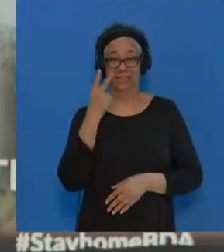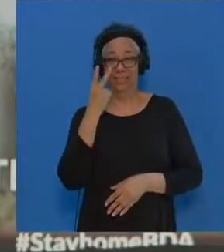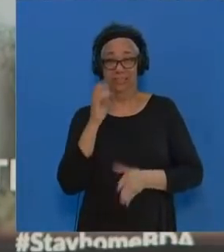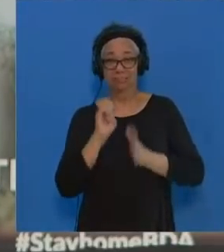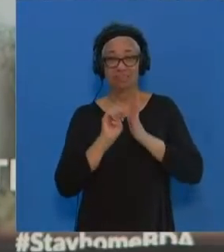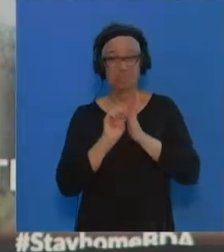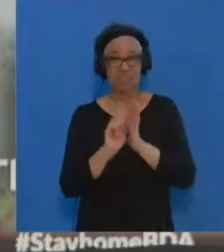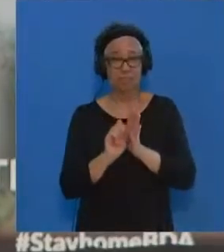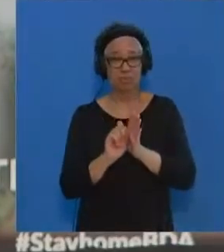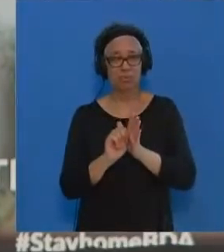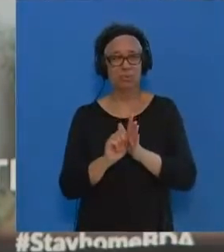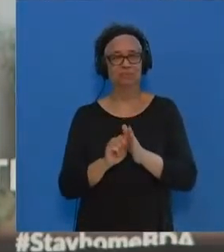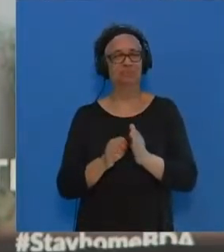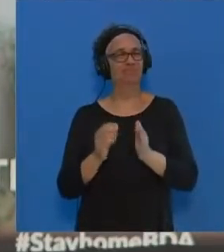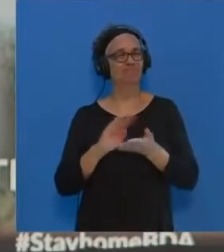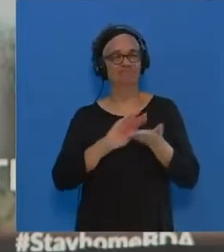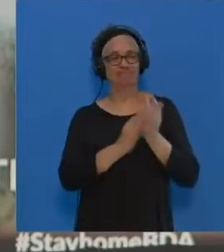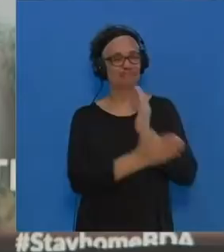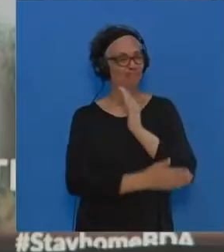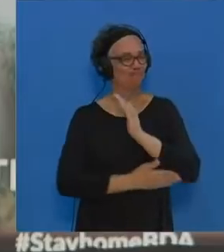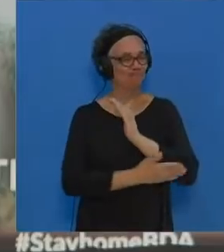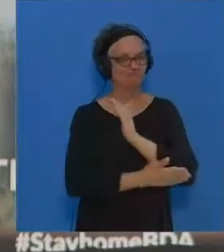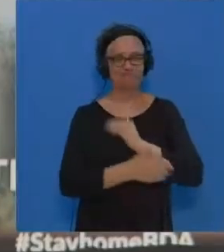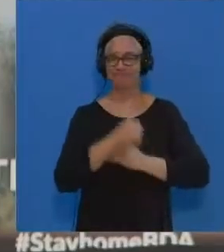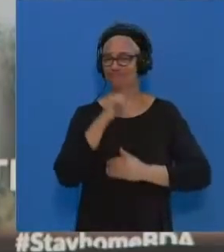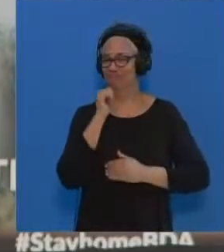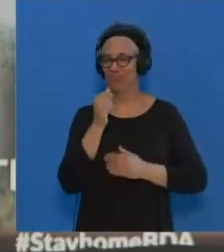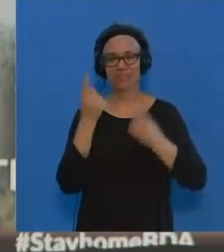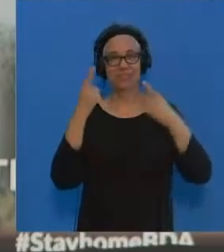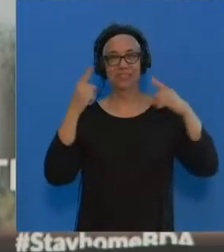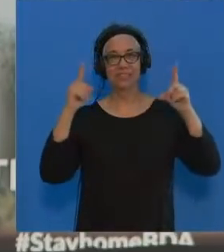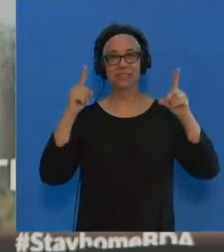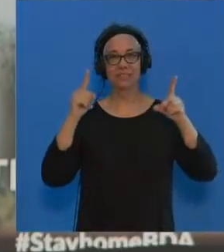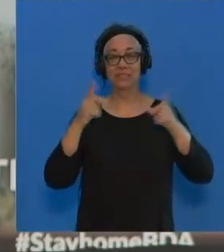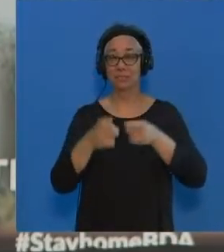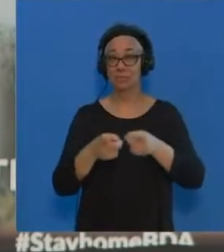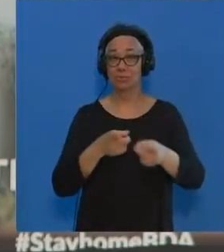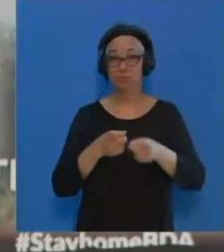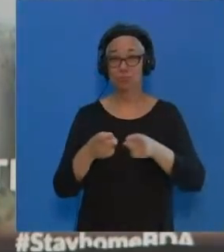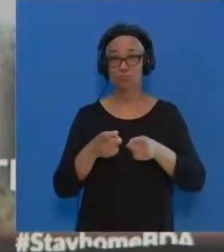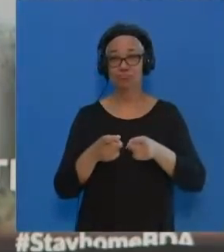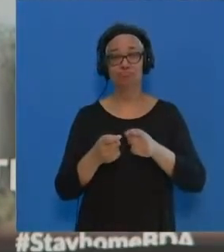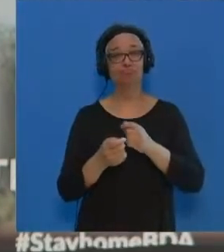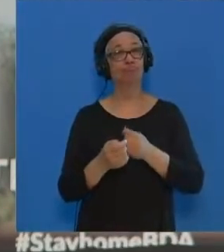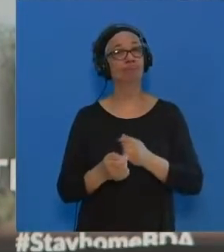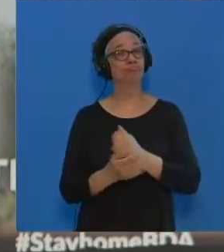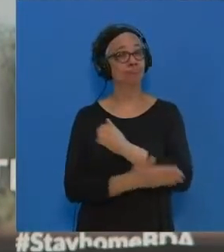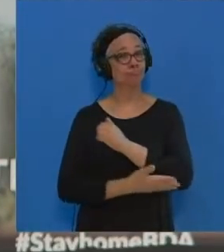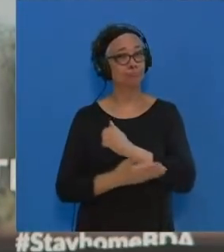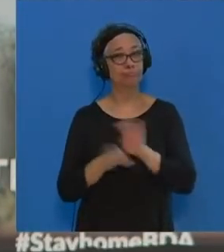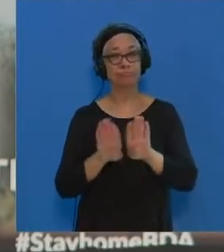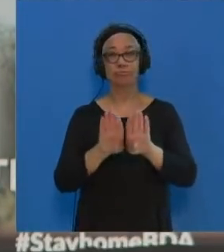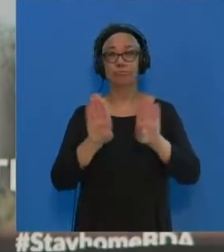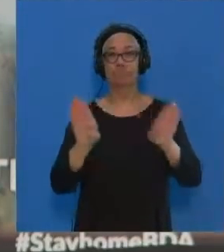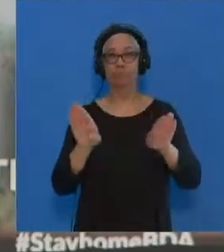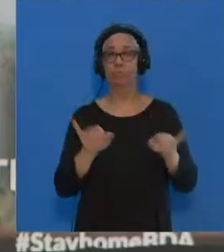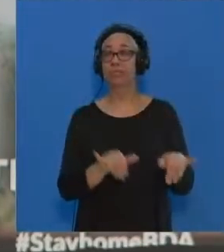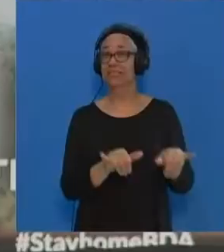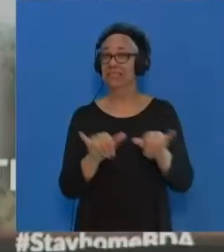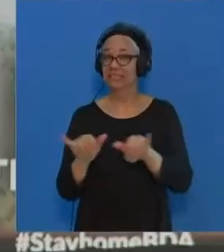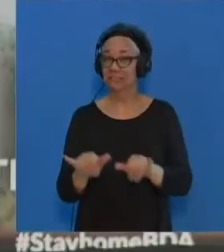of countries who have not successfully managed the reopening of their economies like Bermuda has been able to